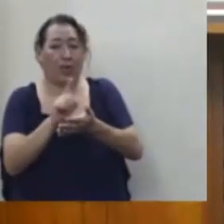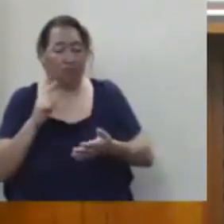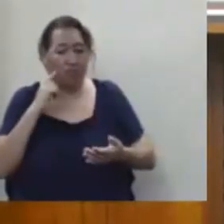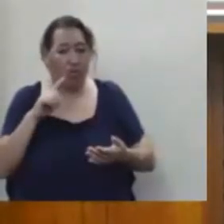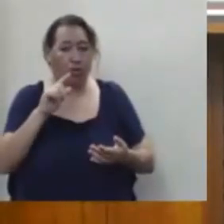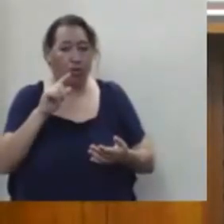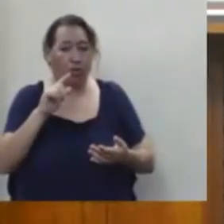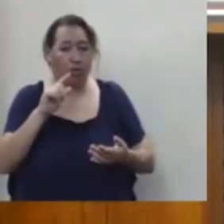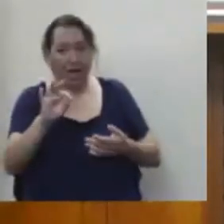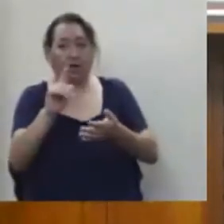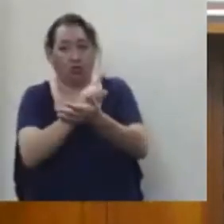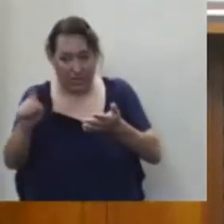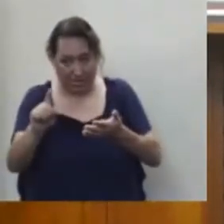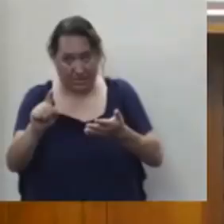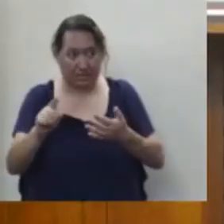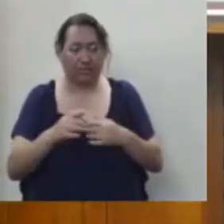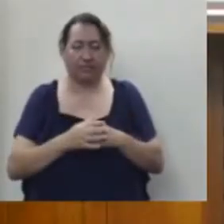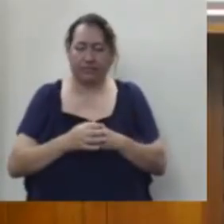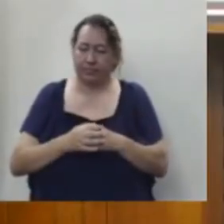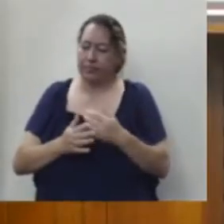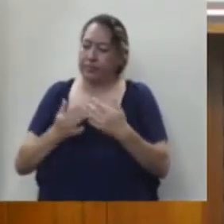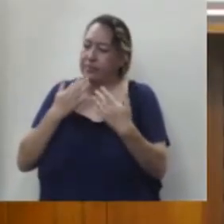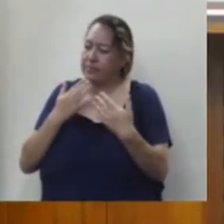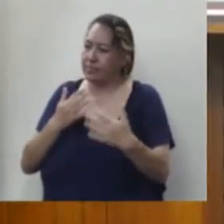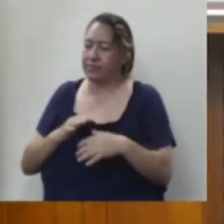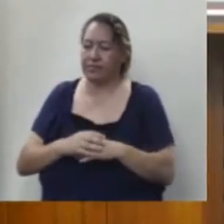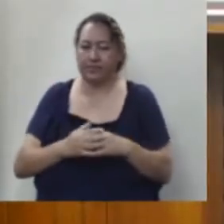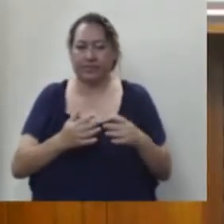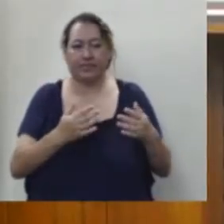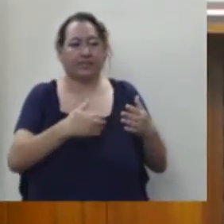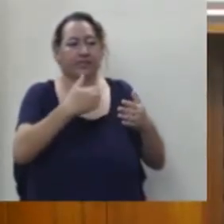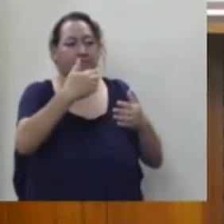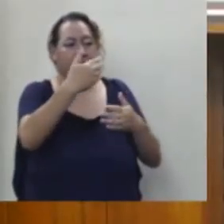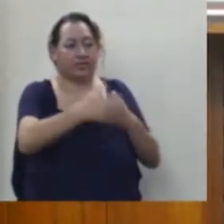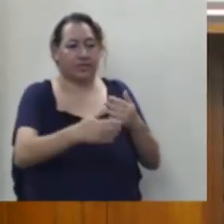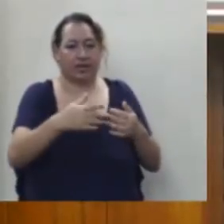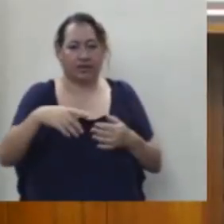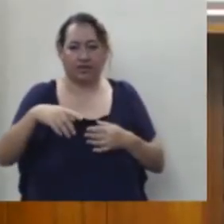Thank you, Maureen. Next is Guam Daily Post, John O'Connor.